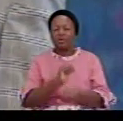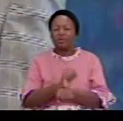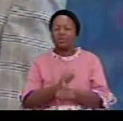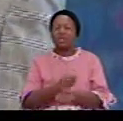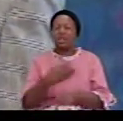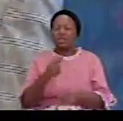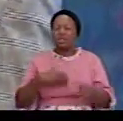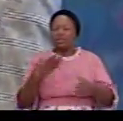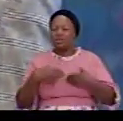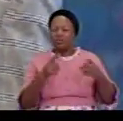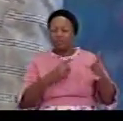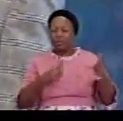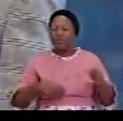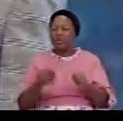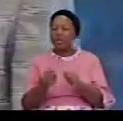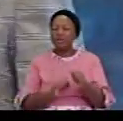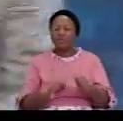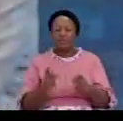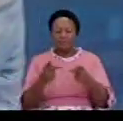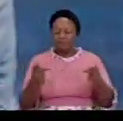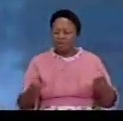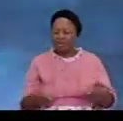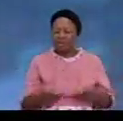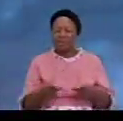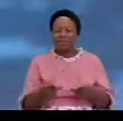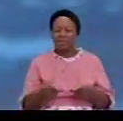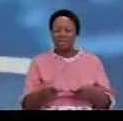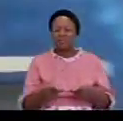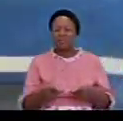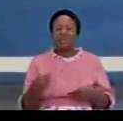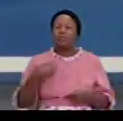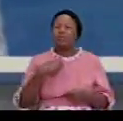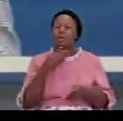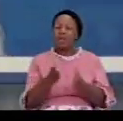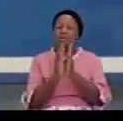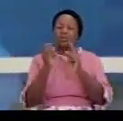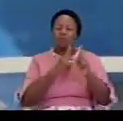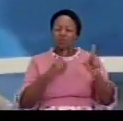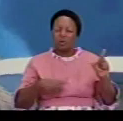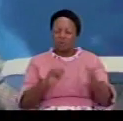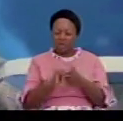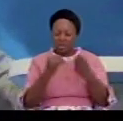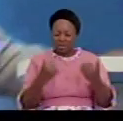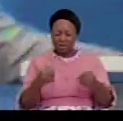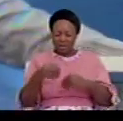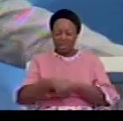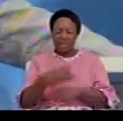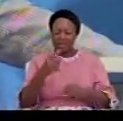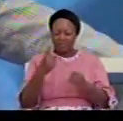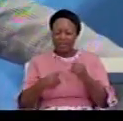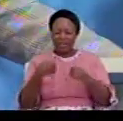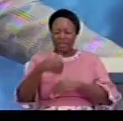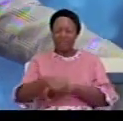Lord everywhere. We're asking, O Lord, that tonight, the final night,